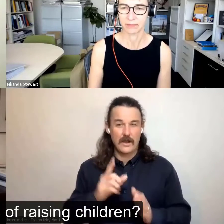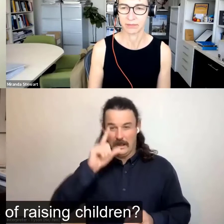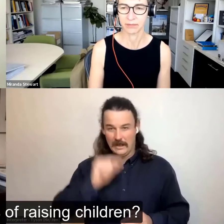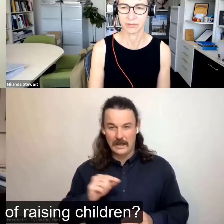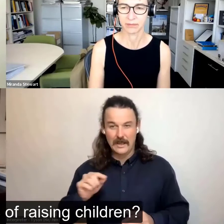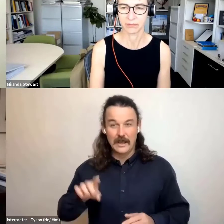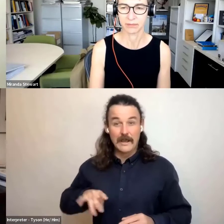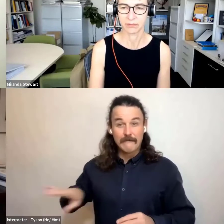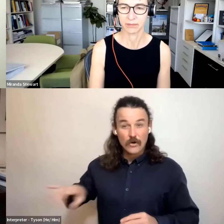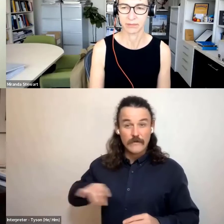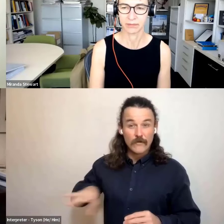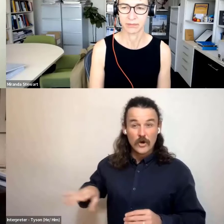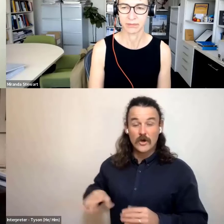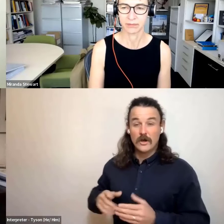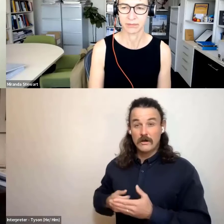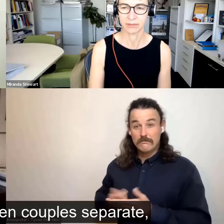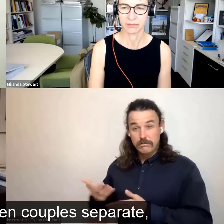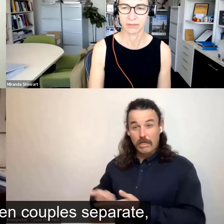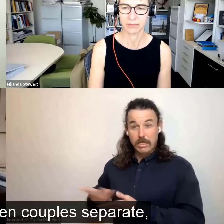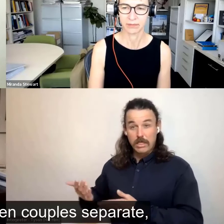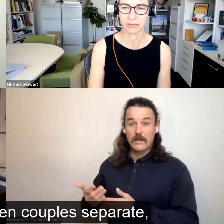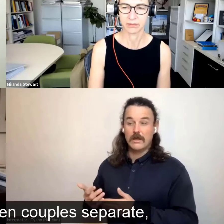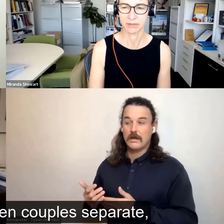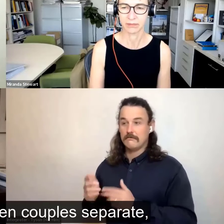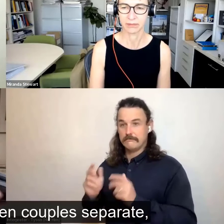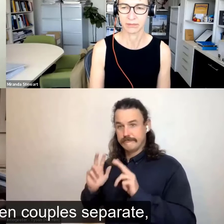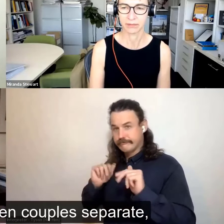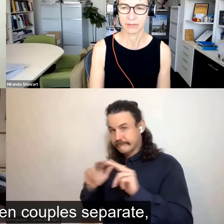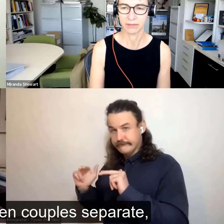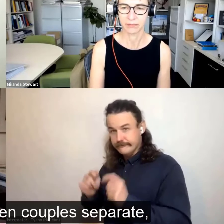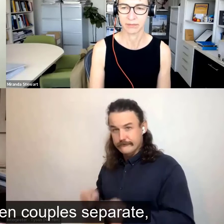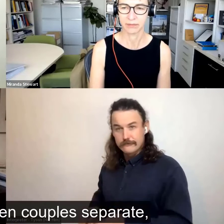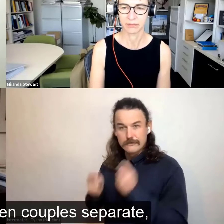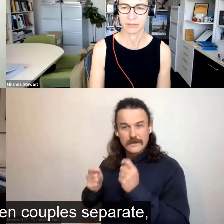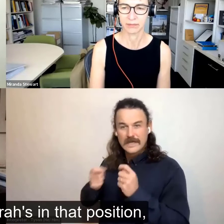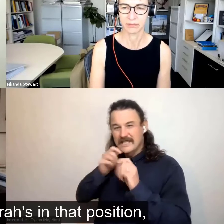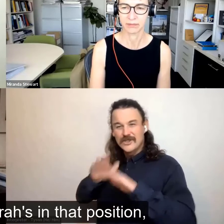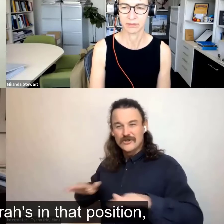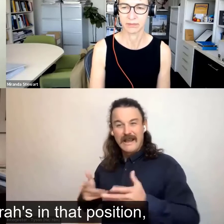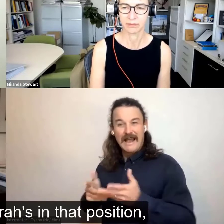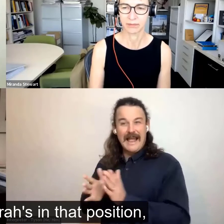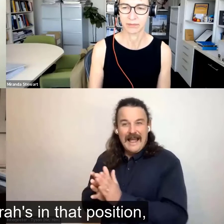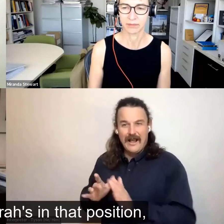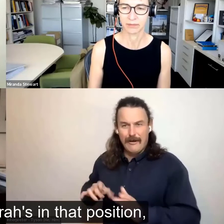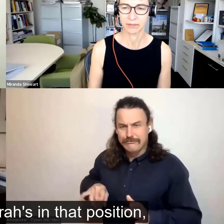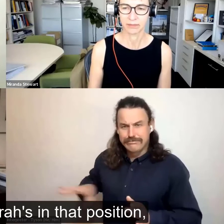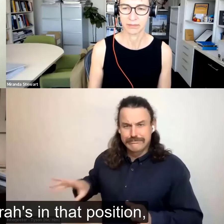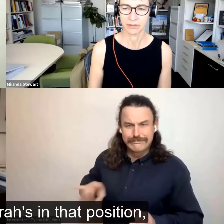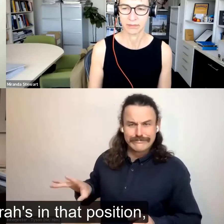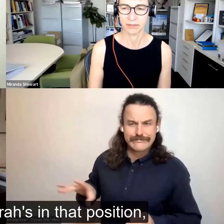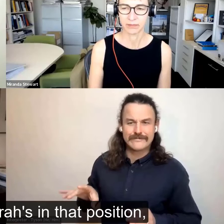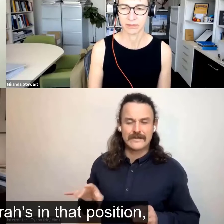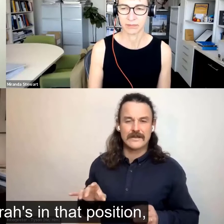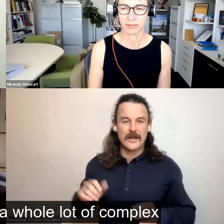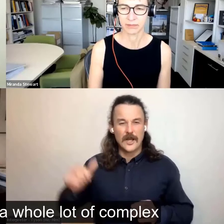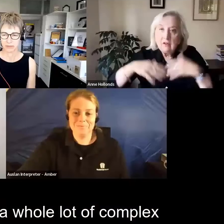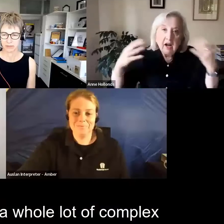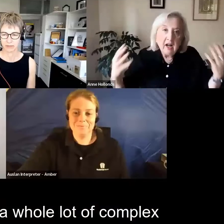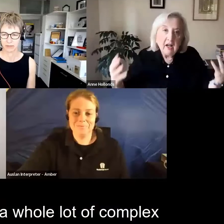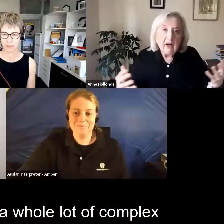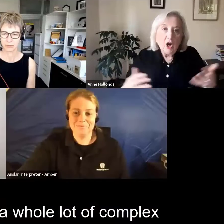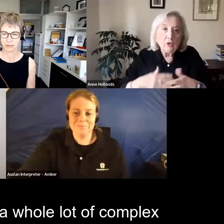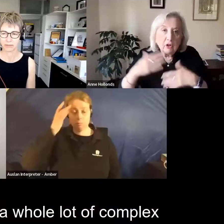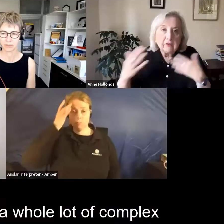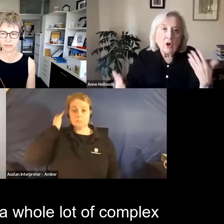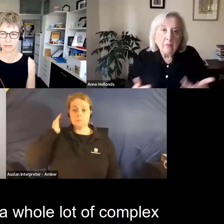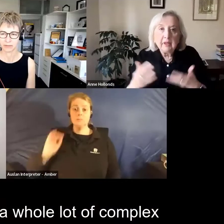raising children, and when couples separate and Sarah's in that position, there